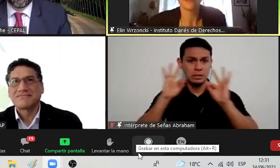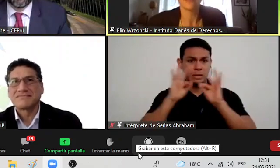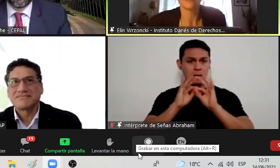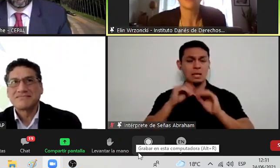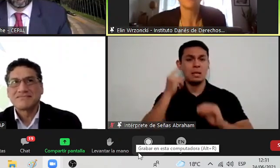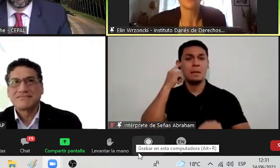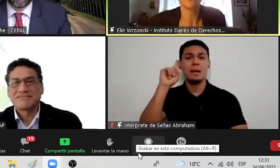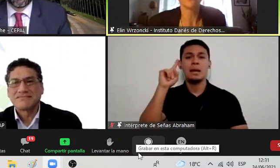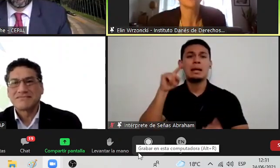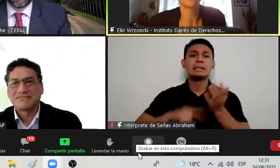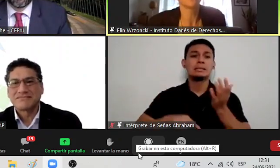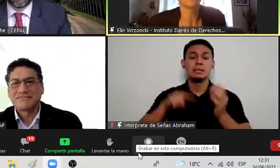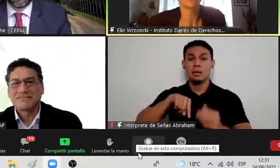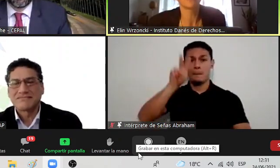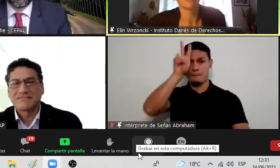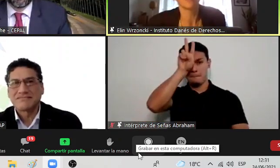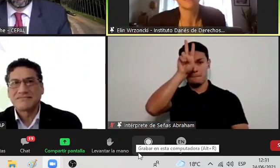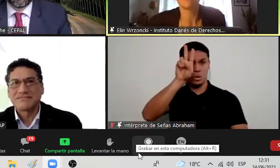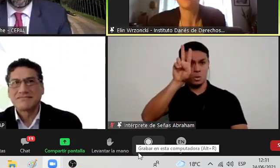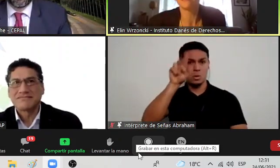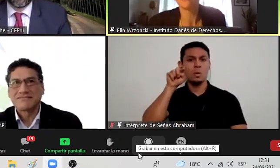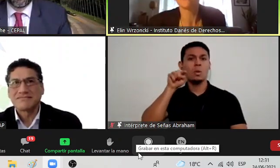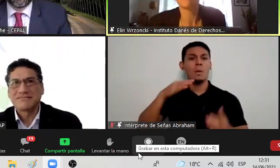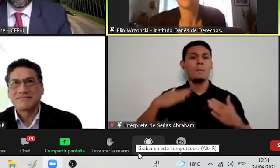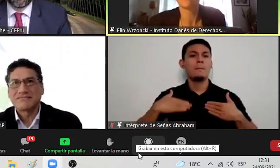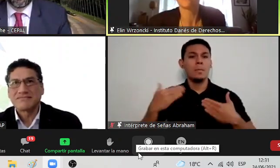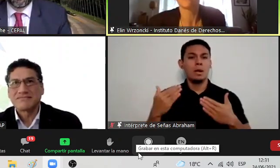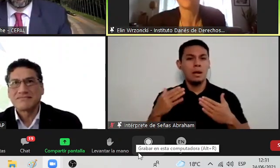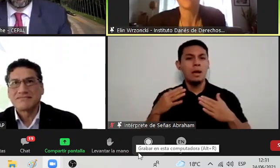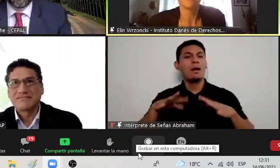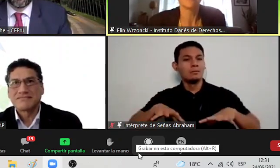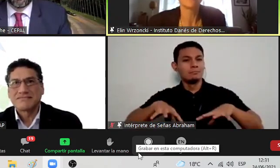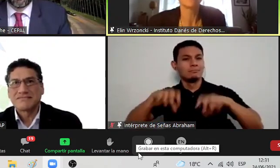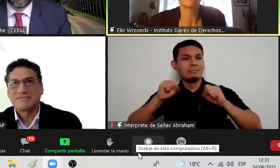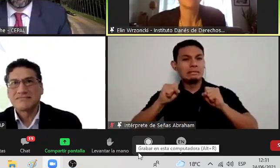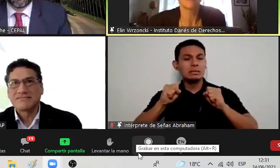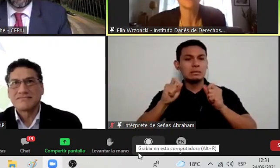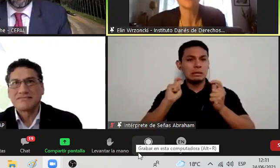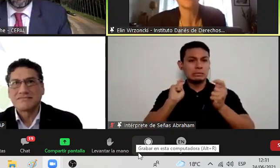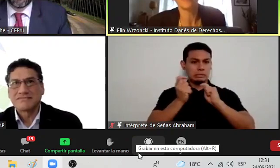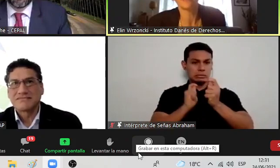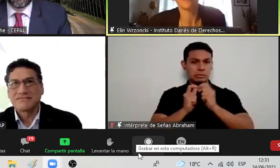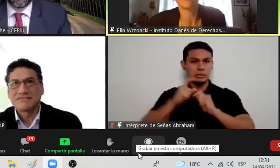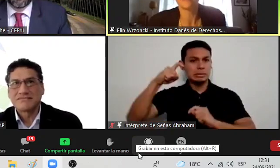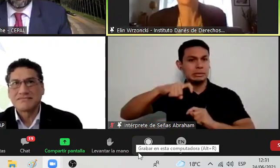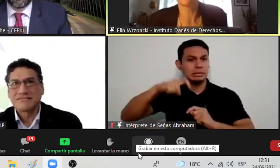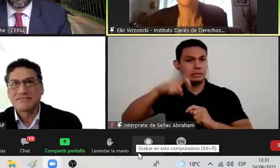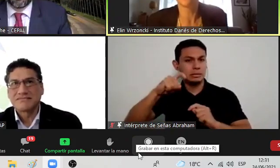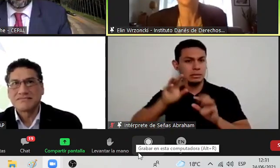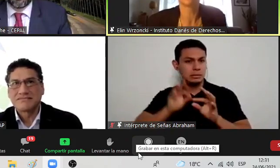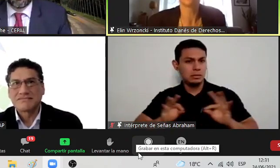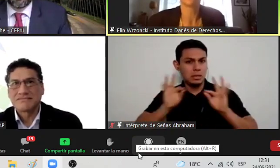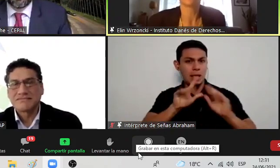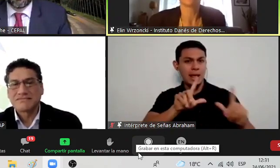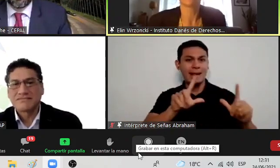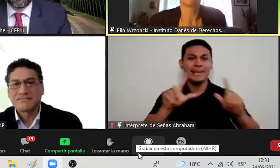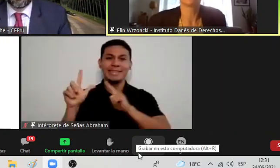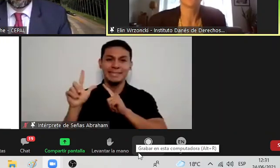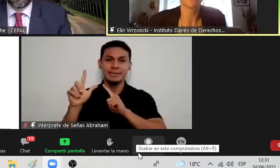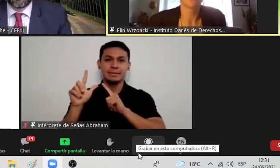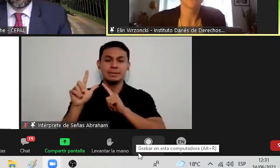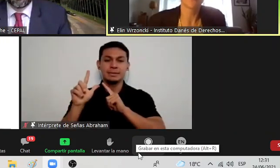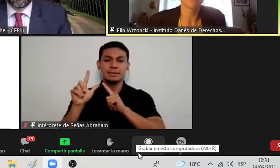a very a timely moment for peru to take the necessary